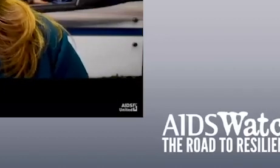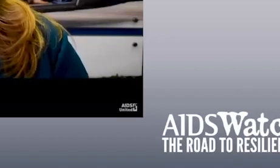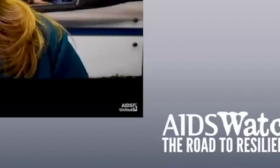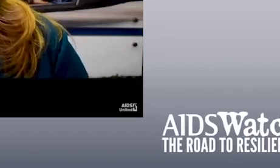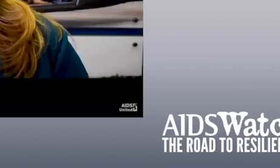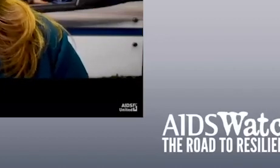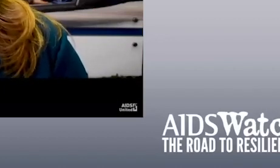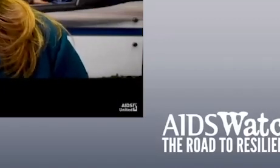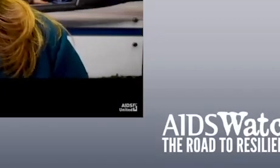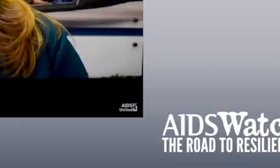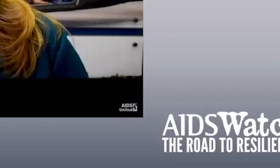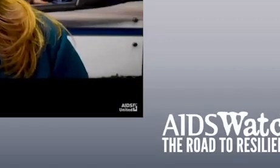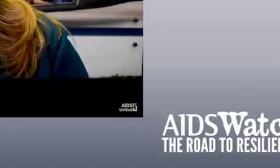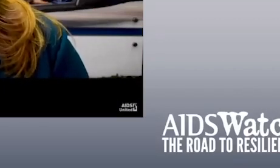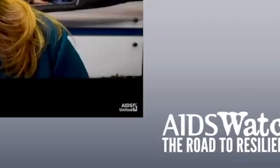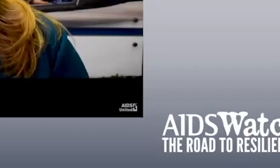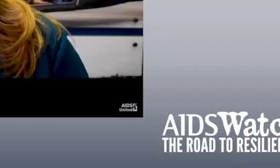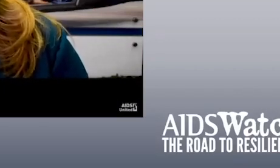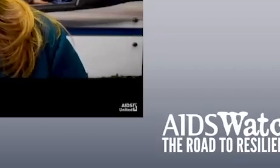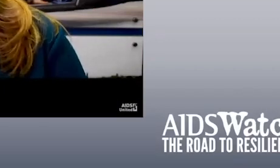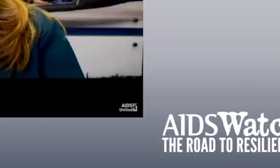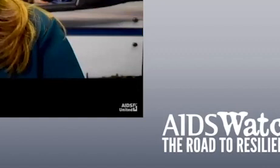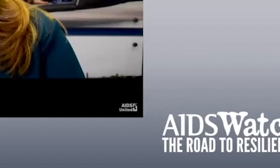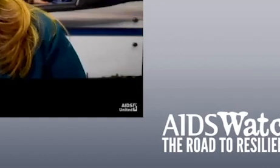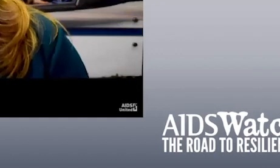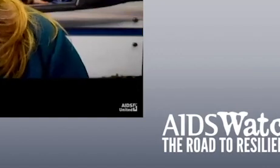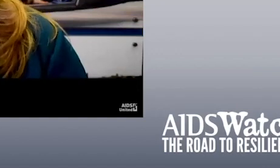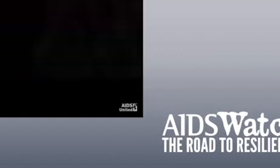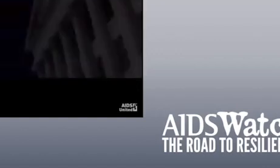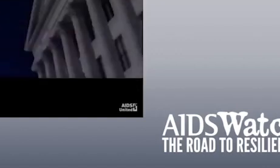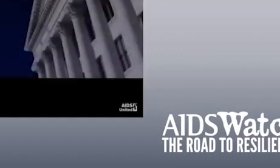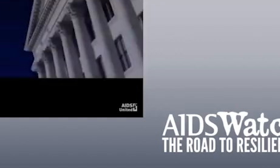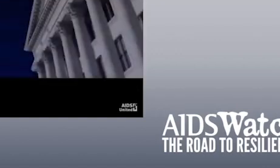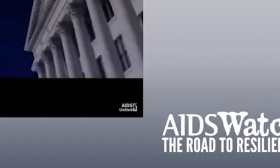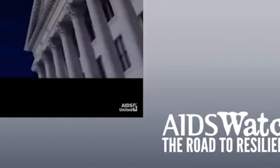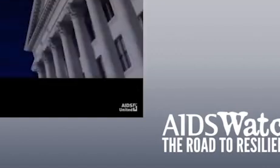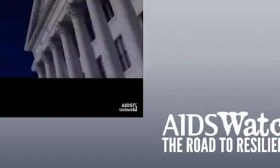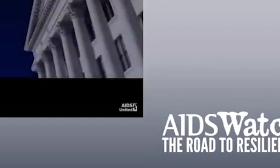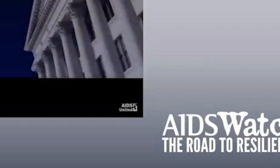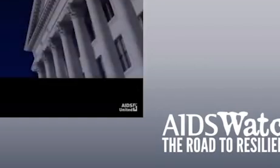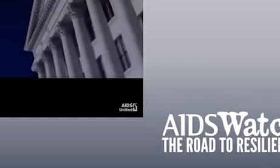America in the 2025, and the time to do it is now.